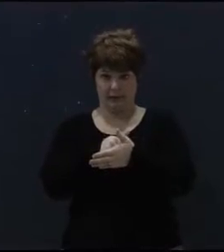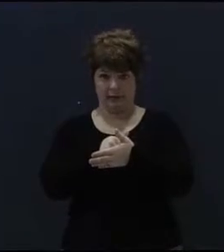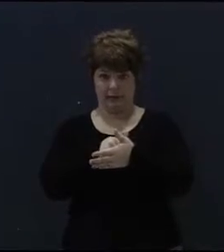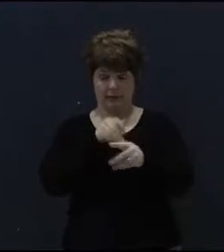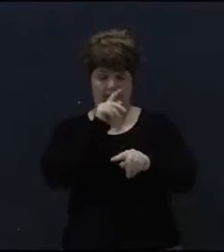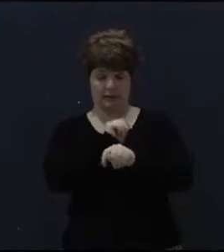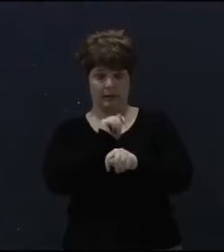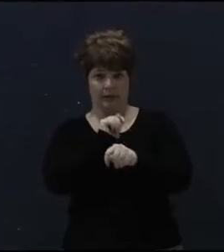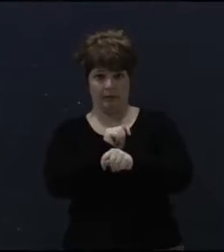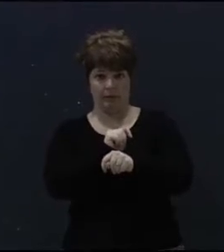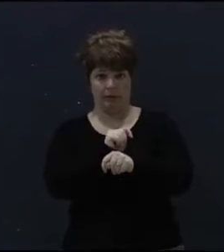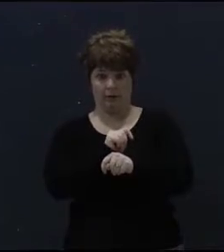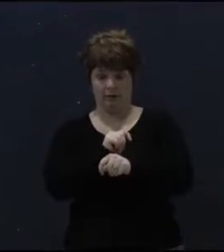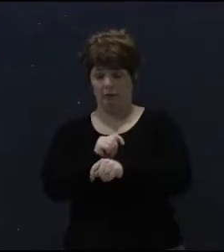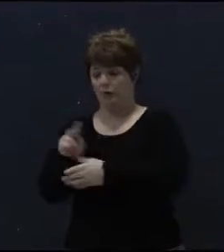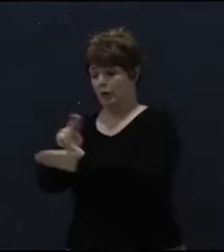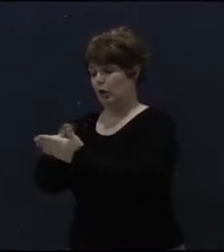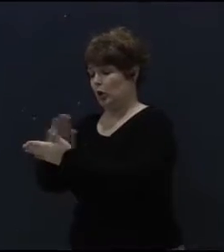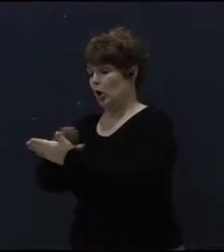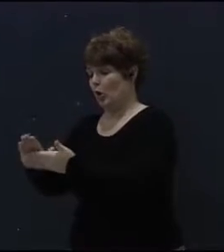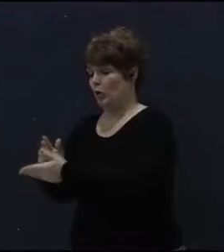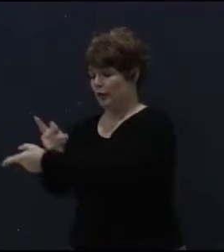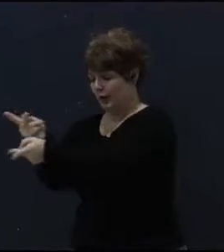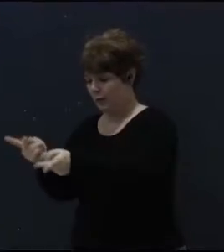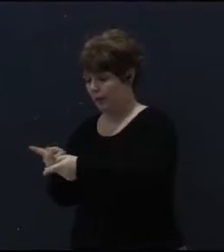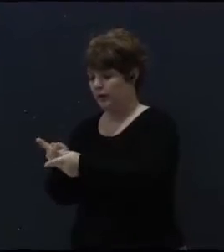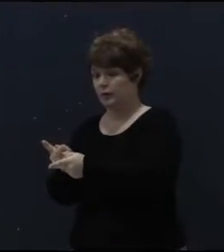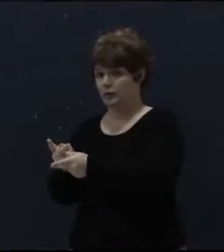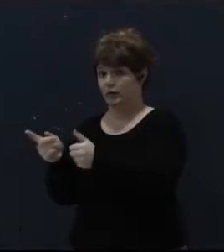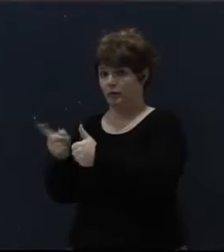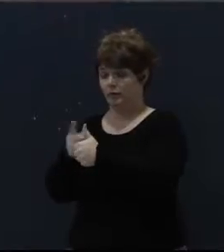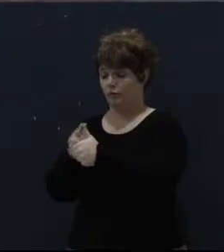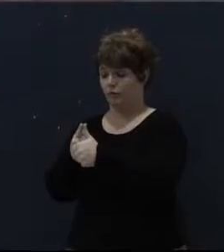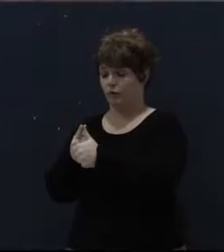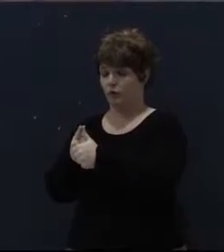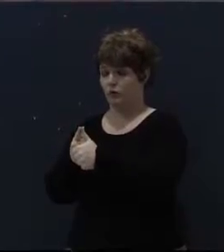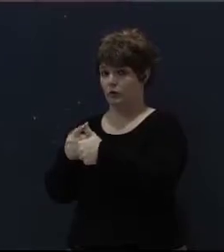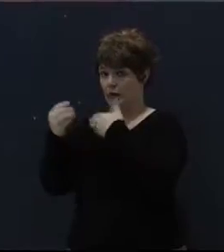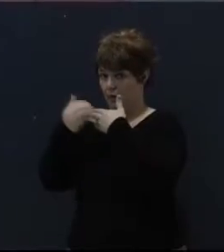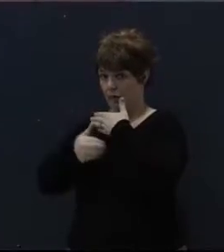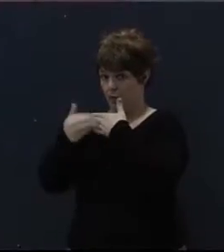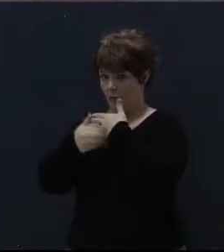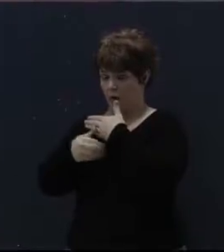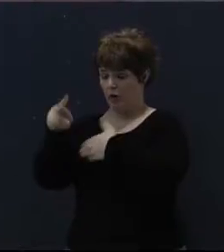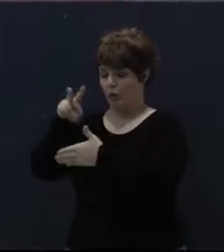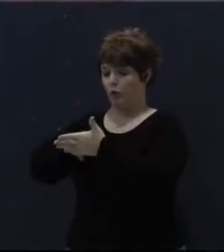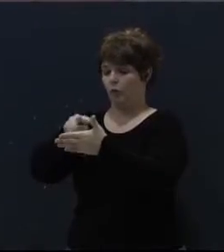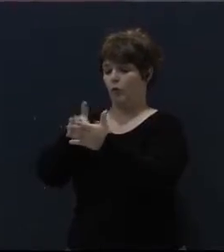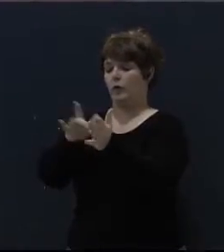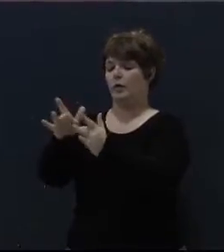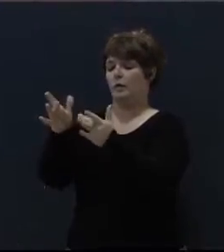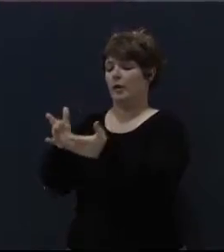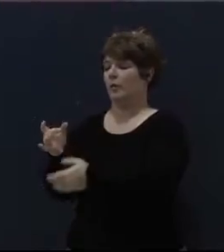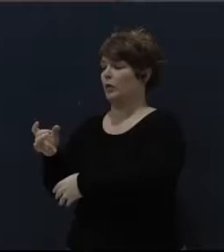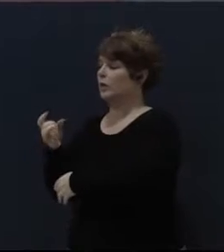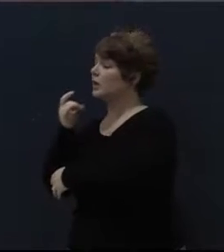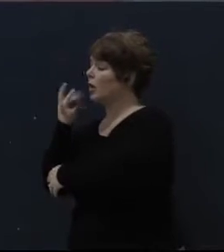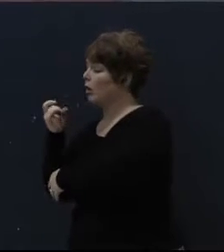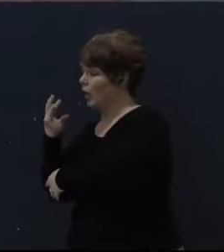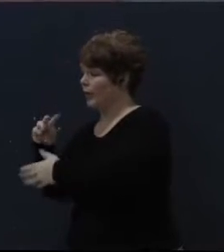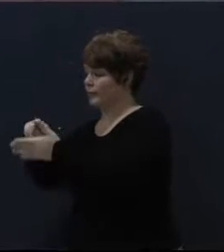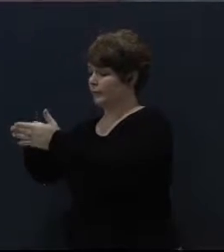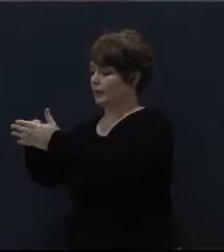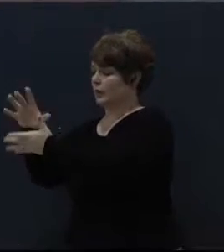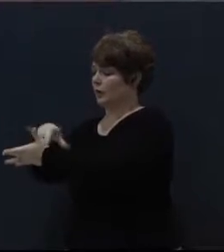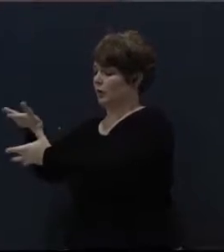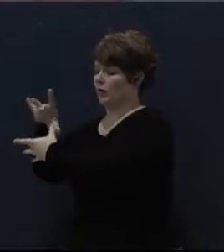tabernacle or in that holy place? We had the shoe bread, read your Bible. We had the light, the Holy Ghost. And then we had the